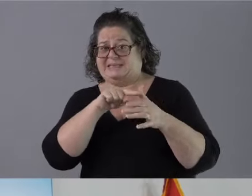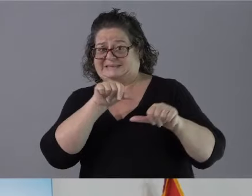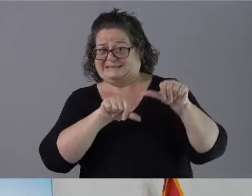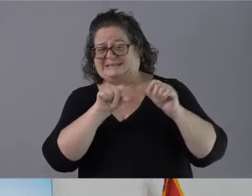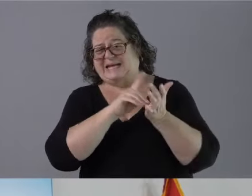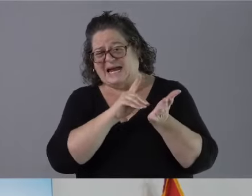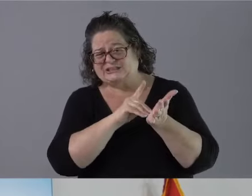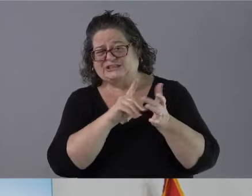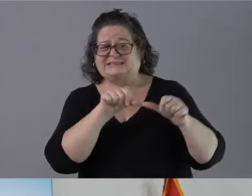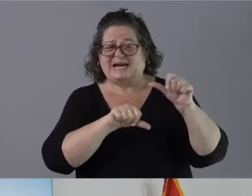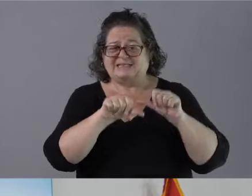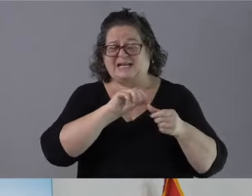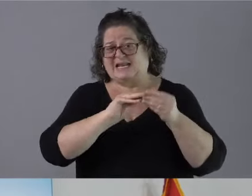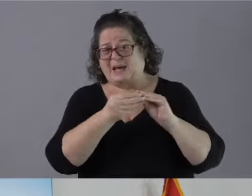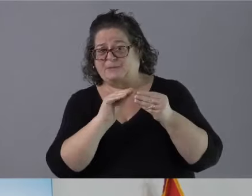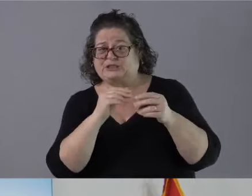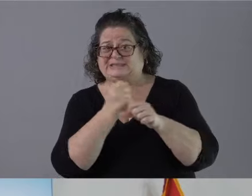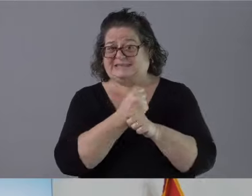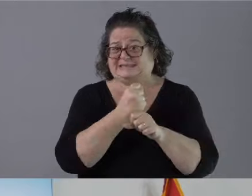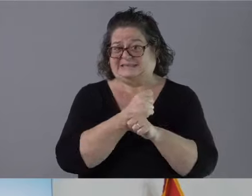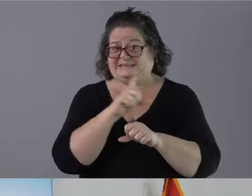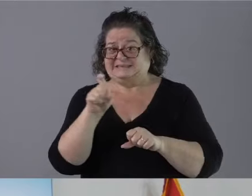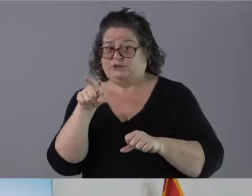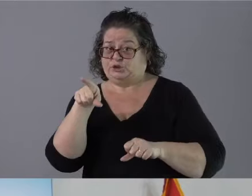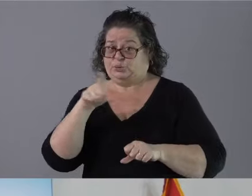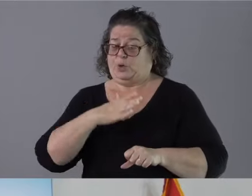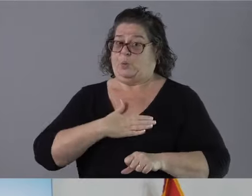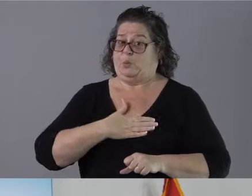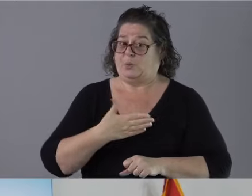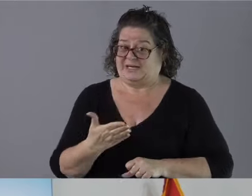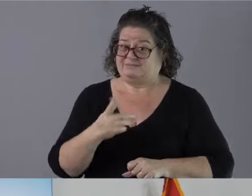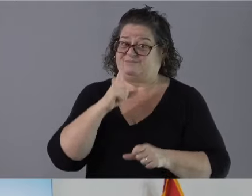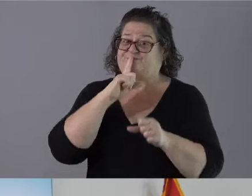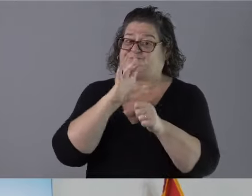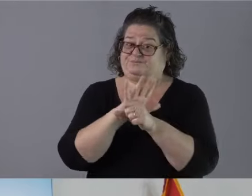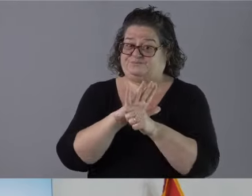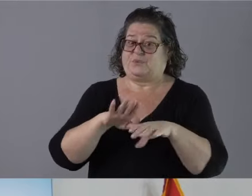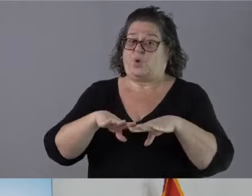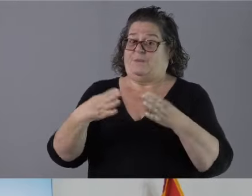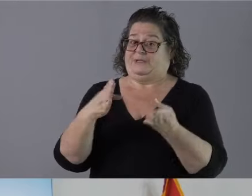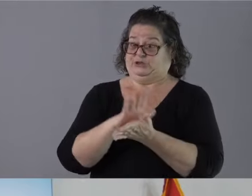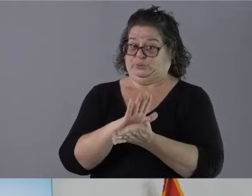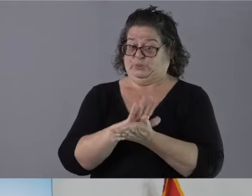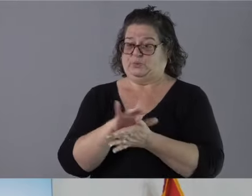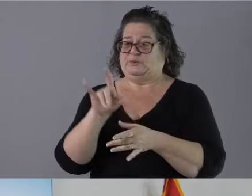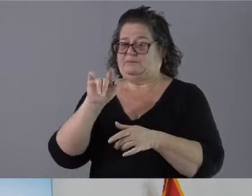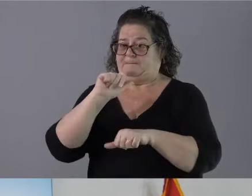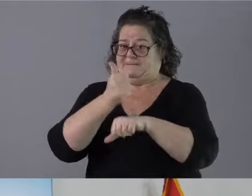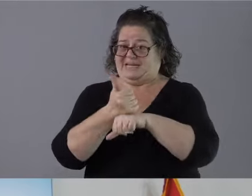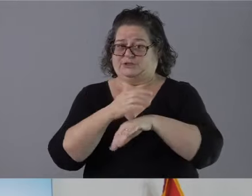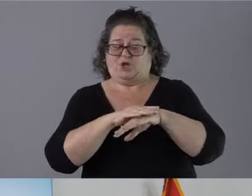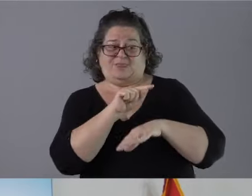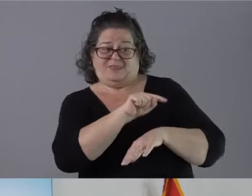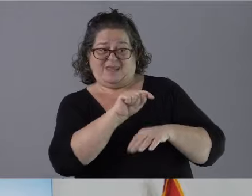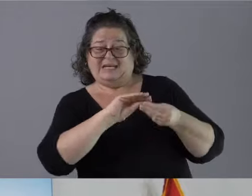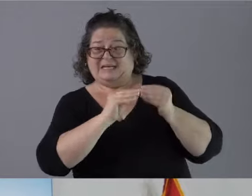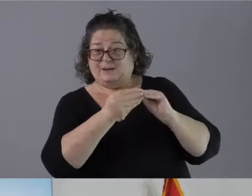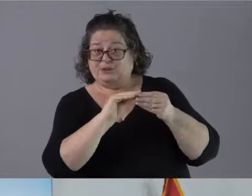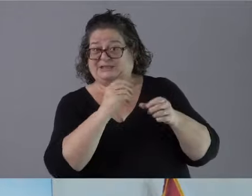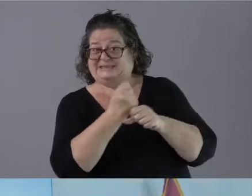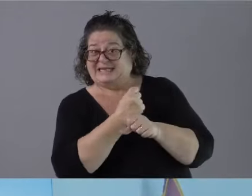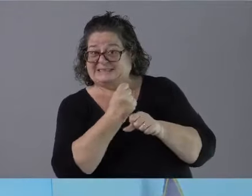commit to opening schools based on science and data, some sort of a metric system rather than an